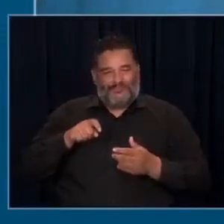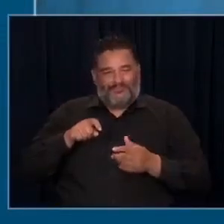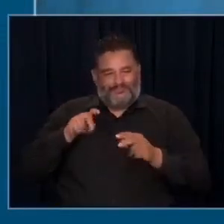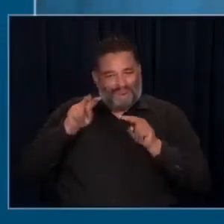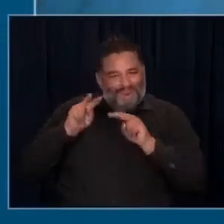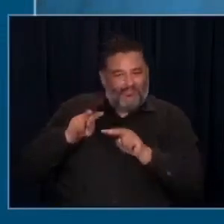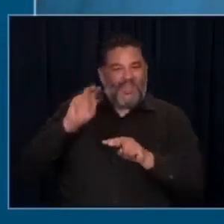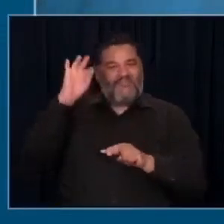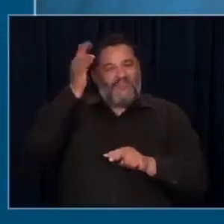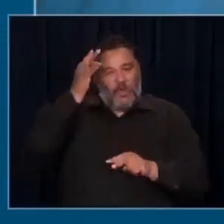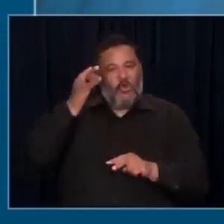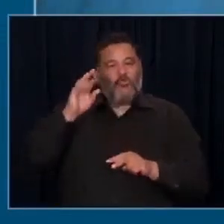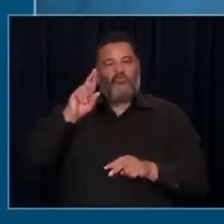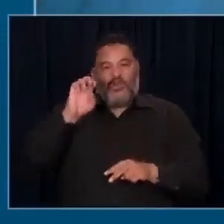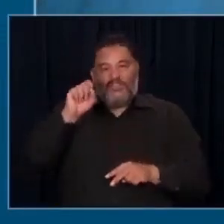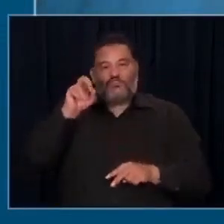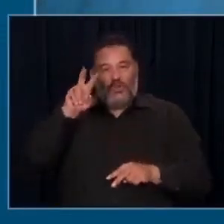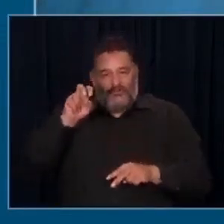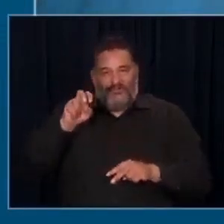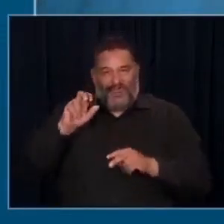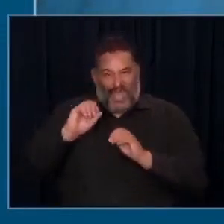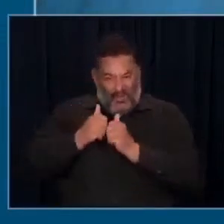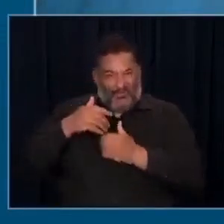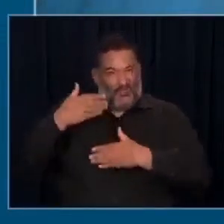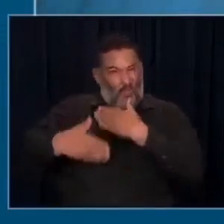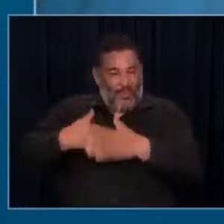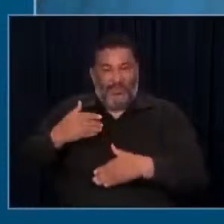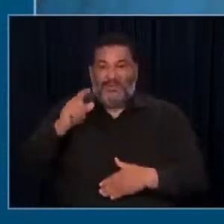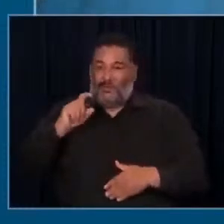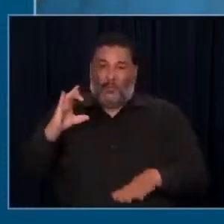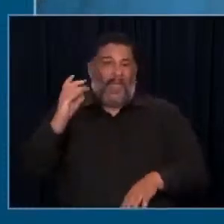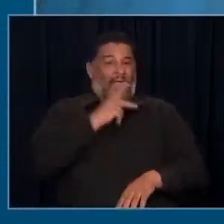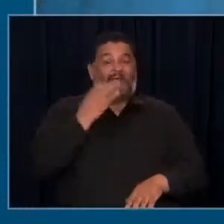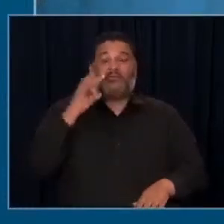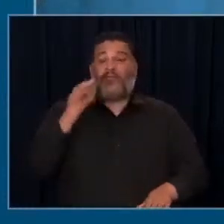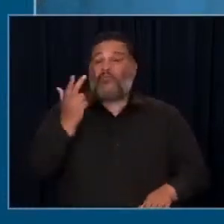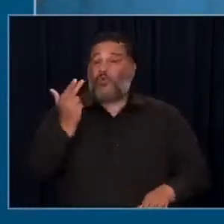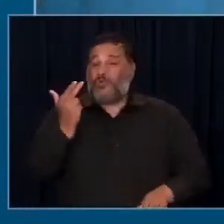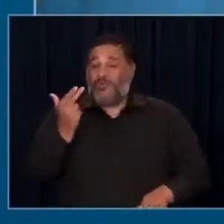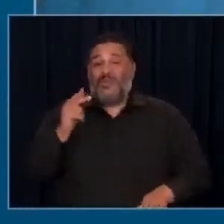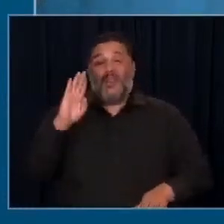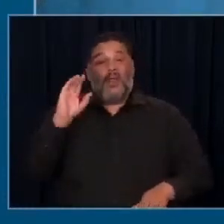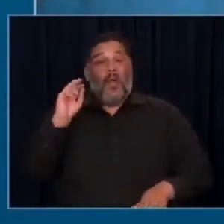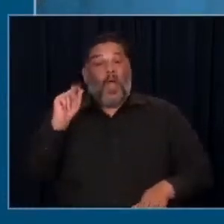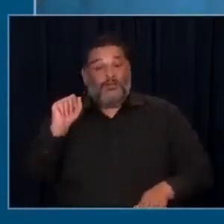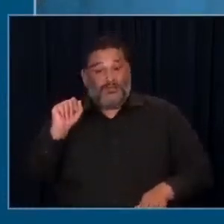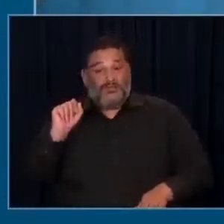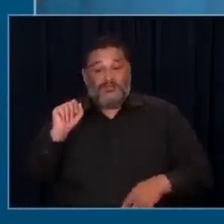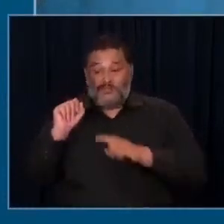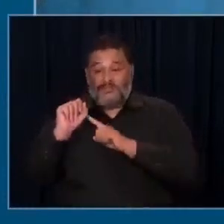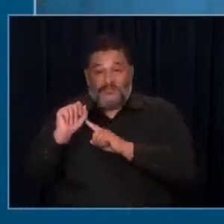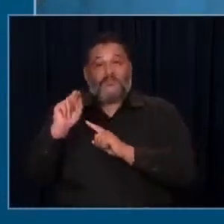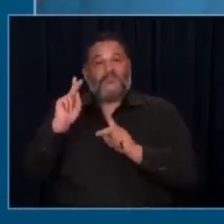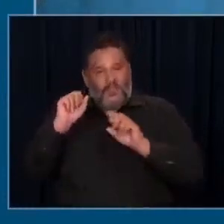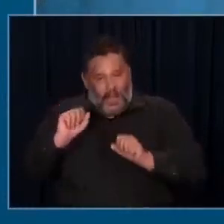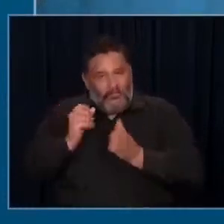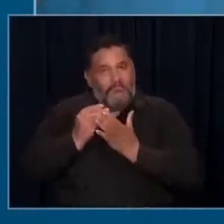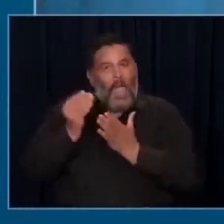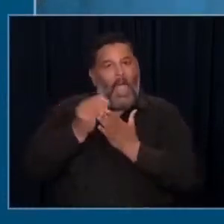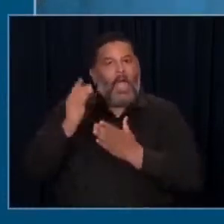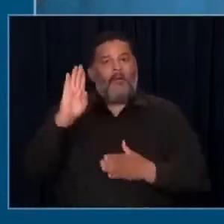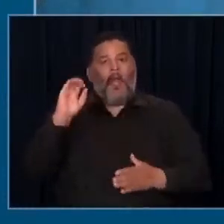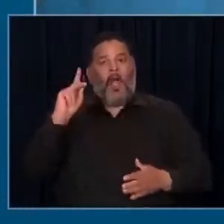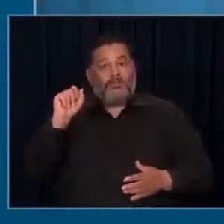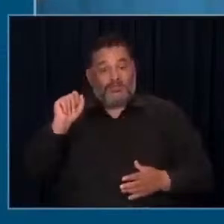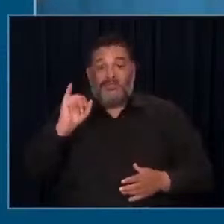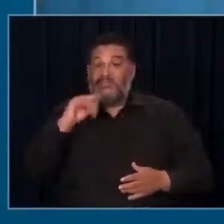We need to go back to the 1913 where we're having the bonds placed and people can buy bonds. And